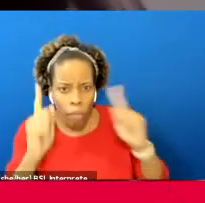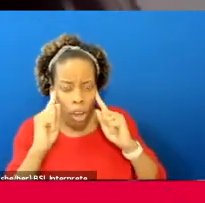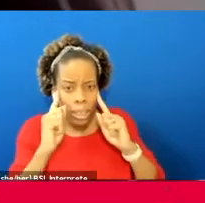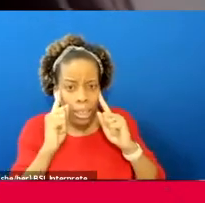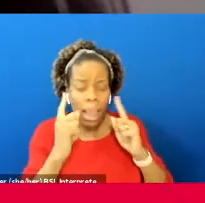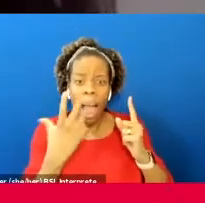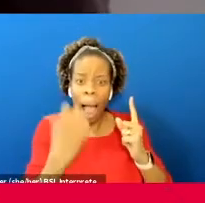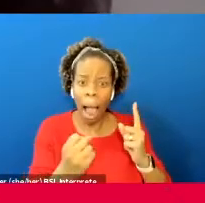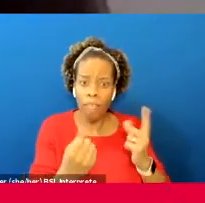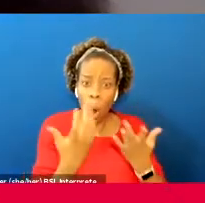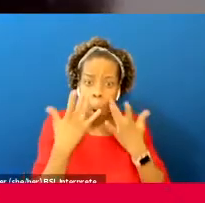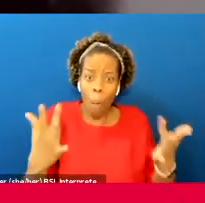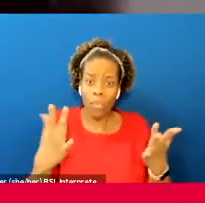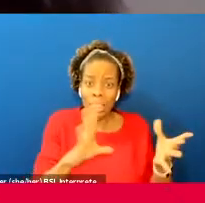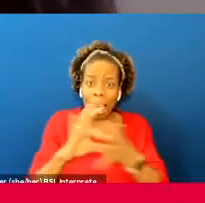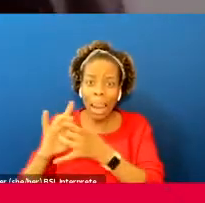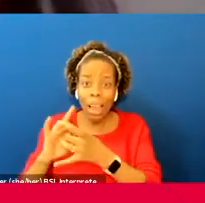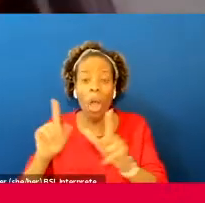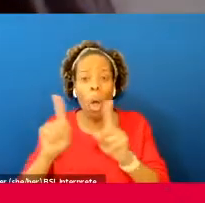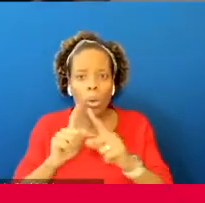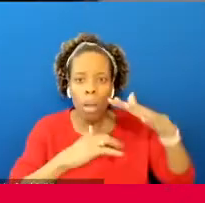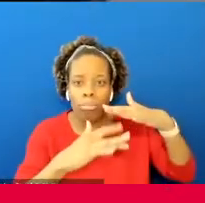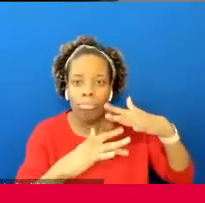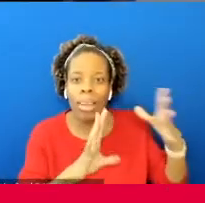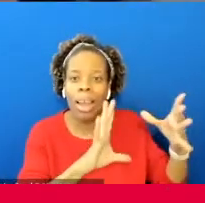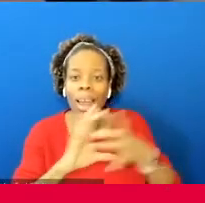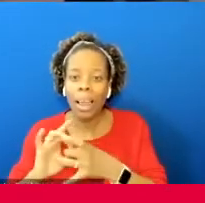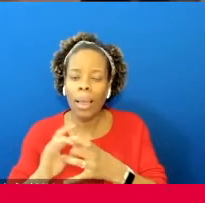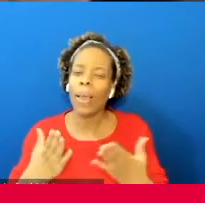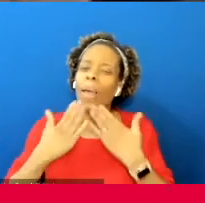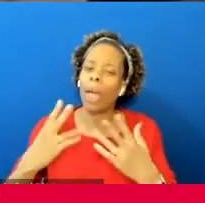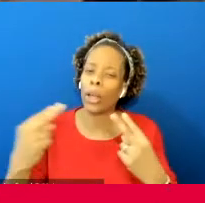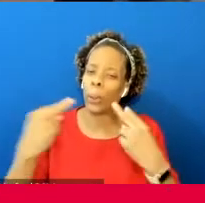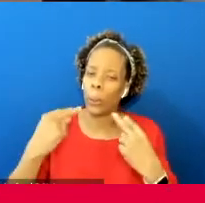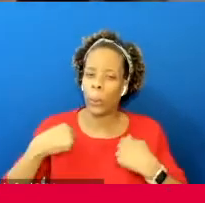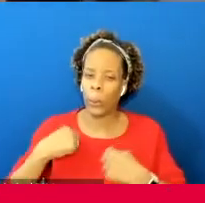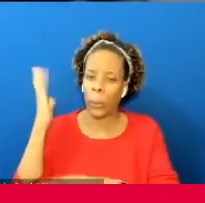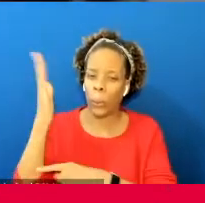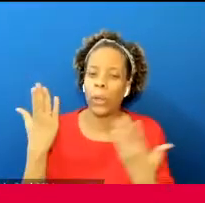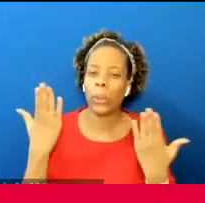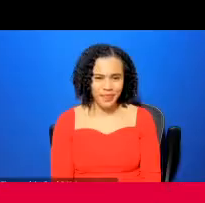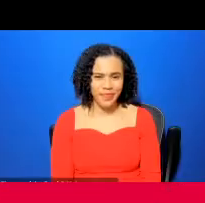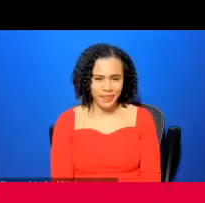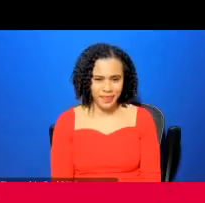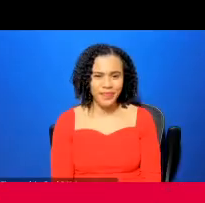but indirectly too. Thank you so much for having me on today. Thank you so much for that, Fiona.